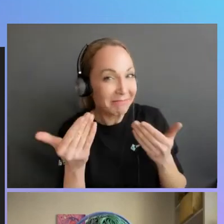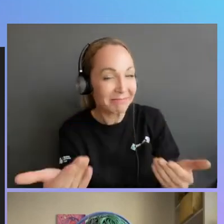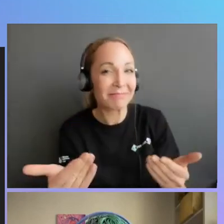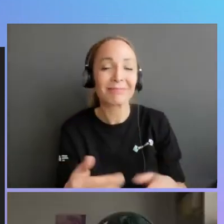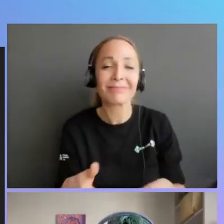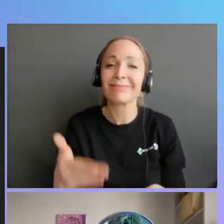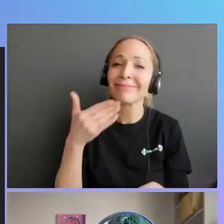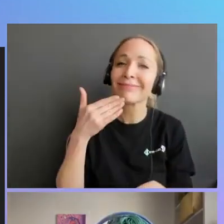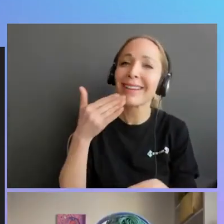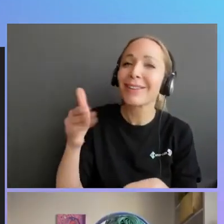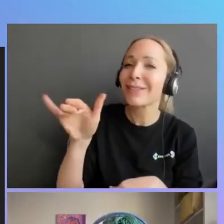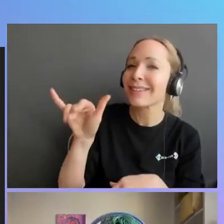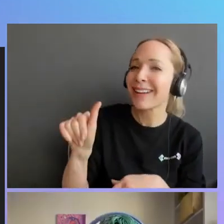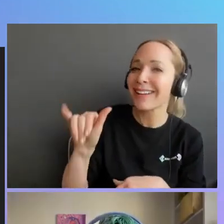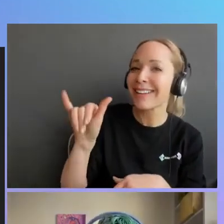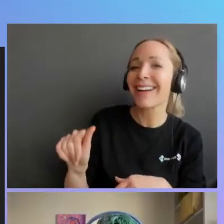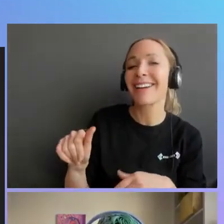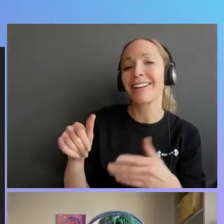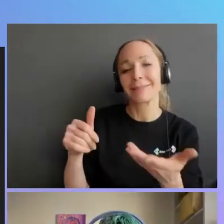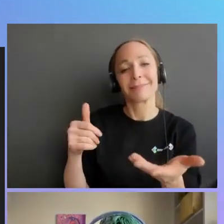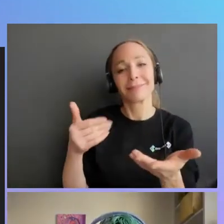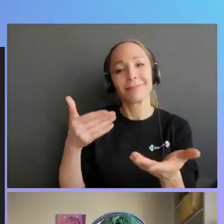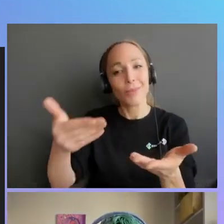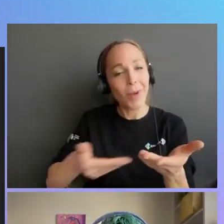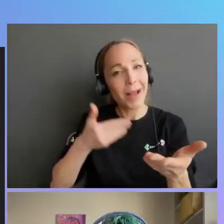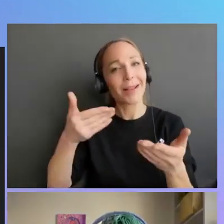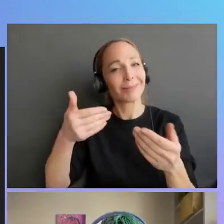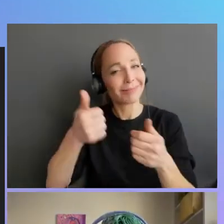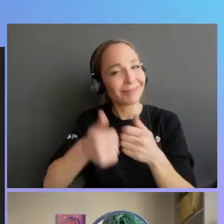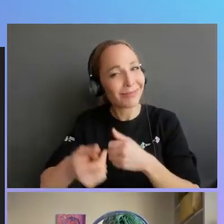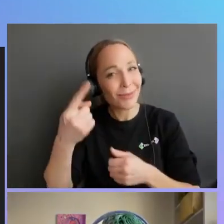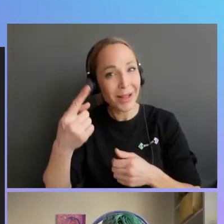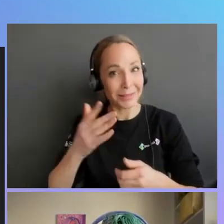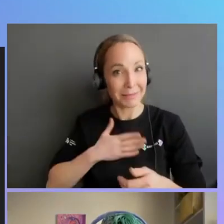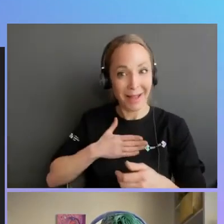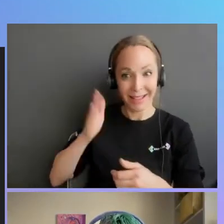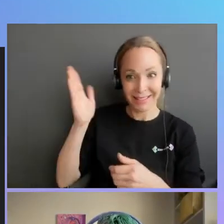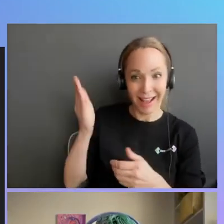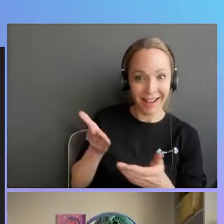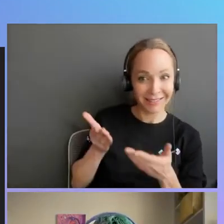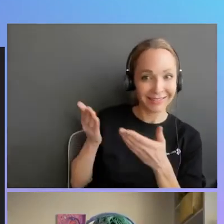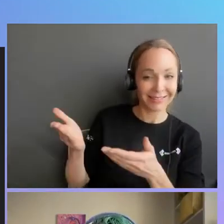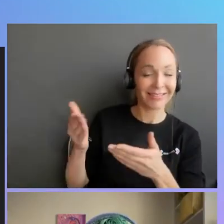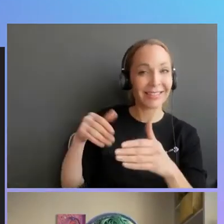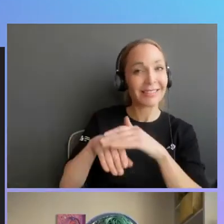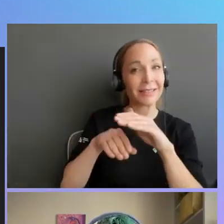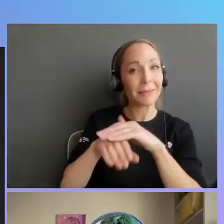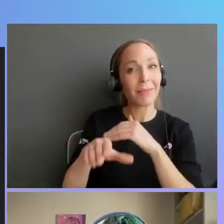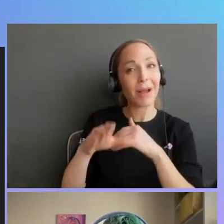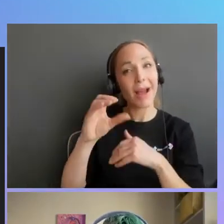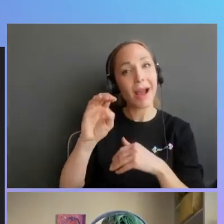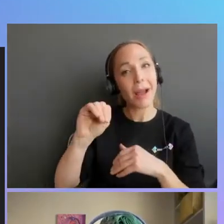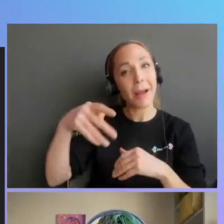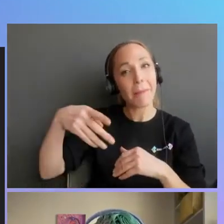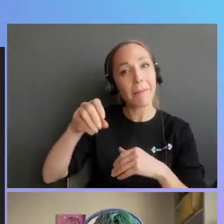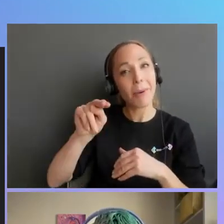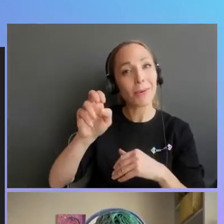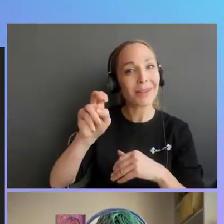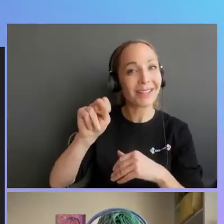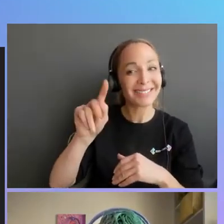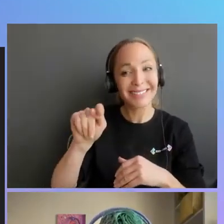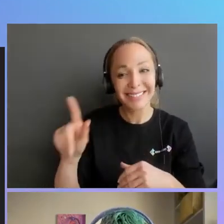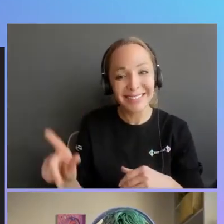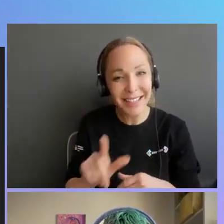Welcome, everybody, to my talk on accessible component libraries, the foundation of accessibility at scale. Here at AxCon 2024,